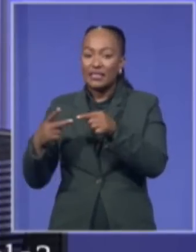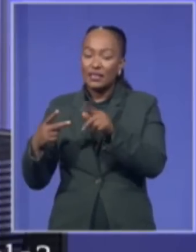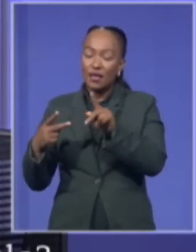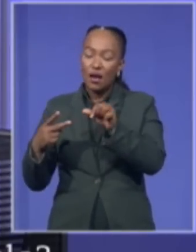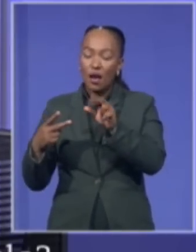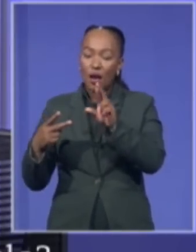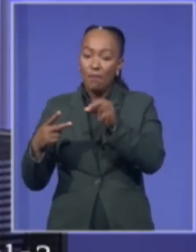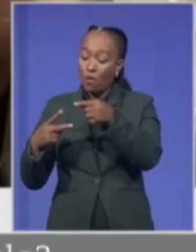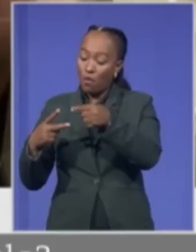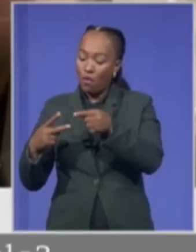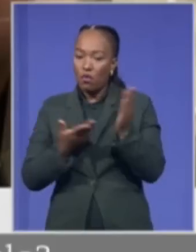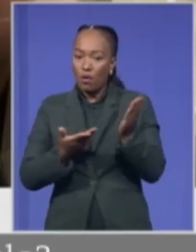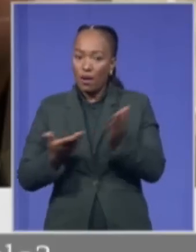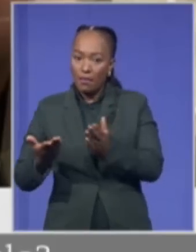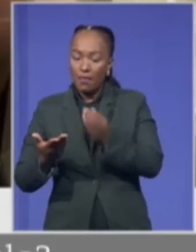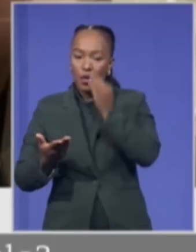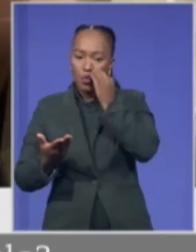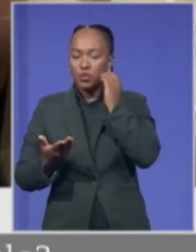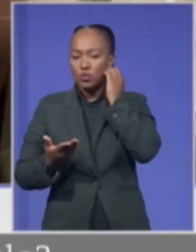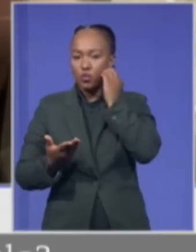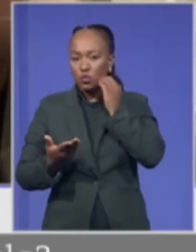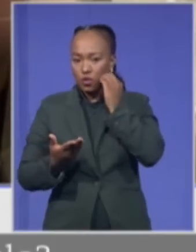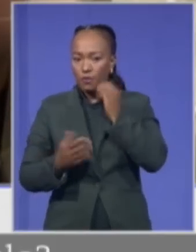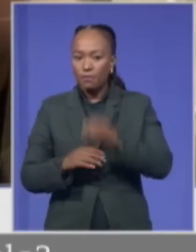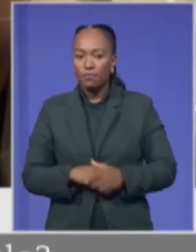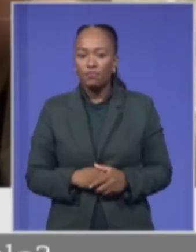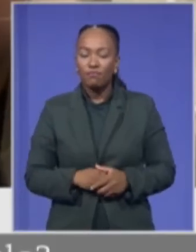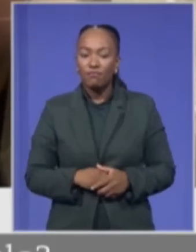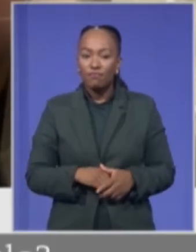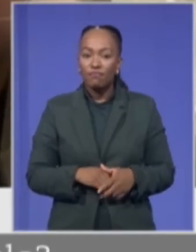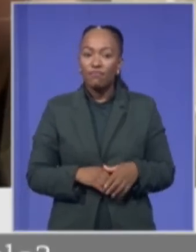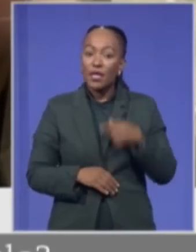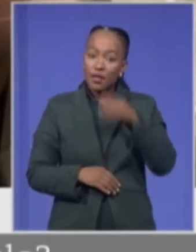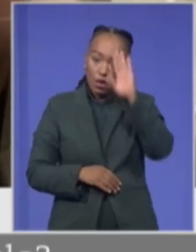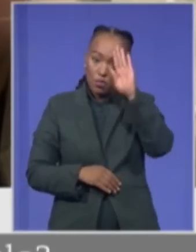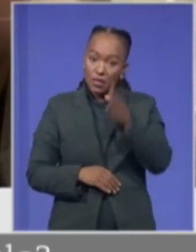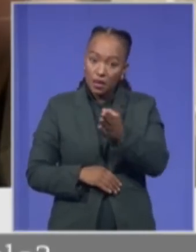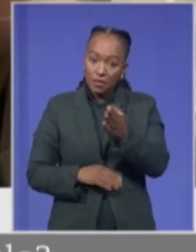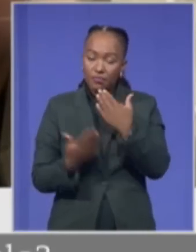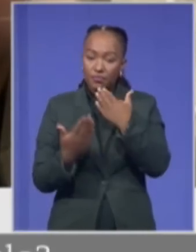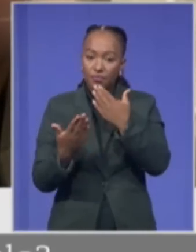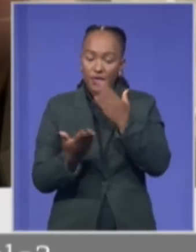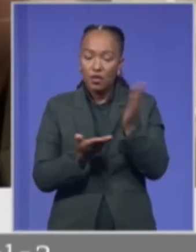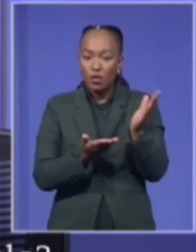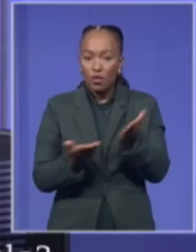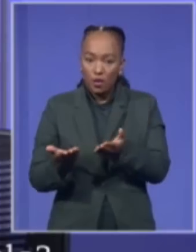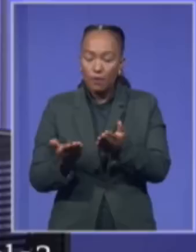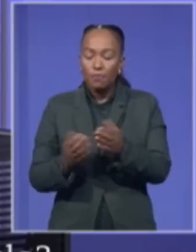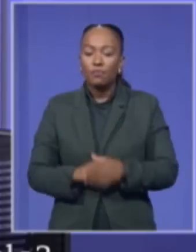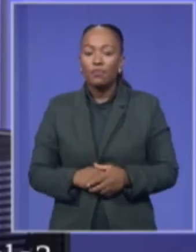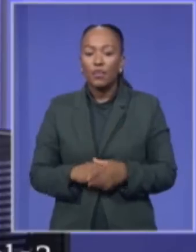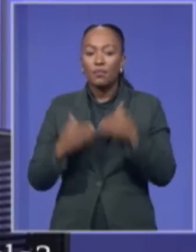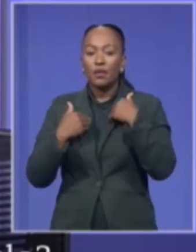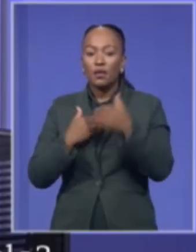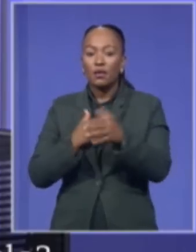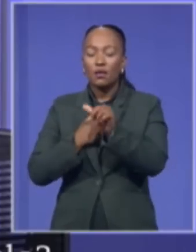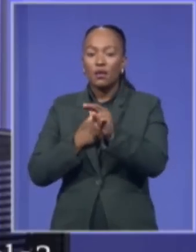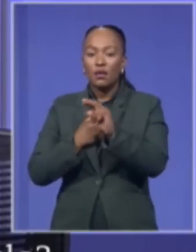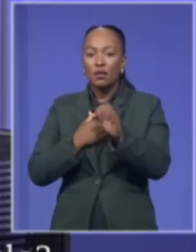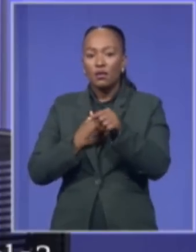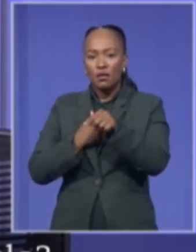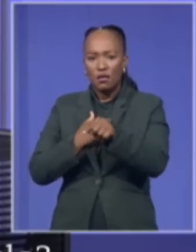Sesotho. Ha ke leboha we so go dumedisa wena ha mo le ba memedi ba hao. Ke kopa ha ke qale ka ANC